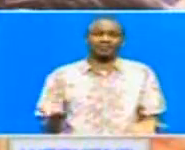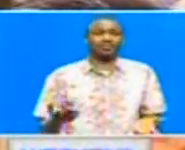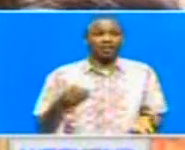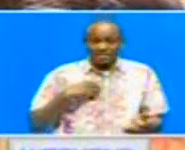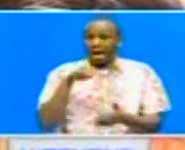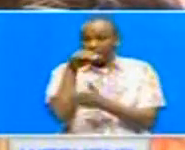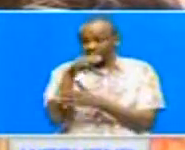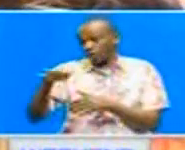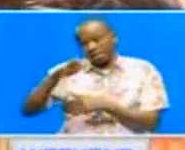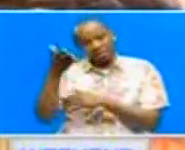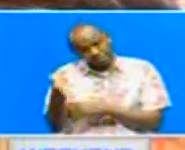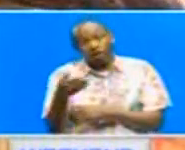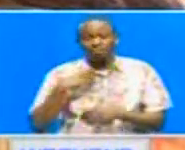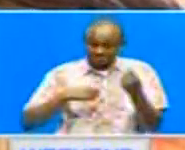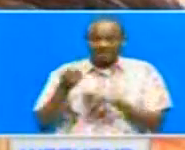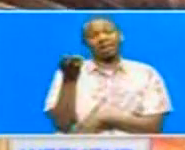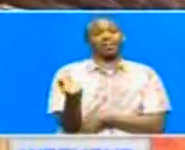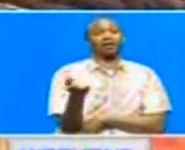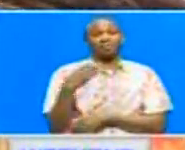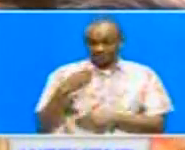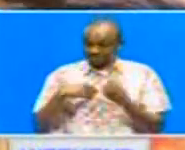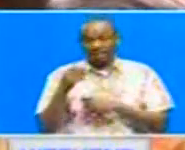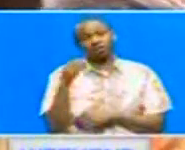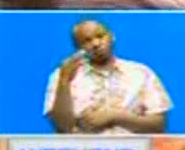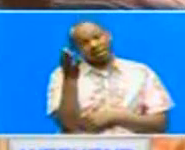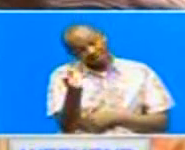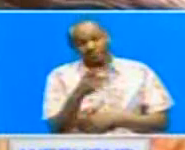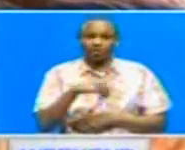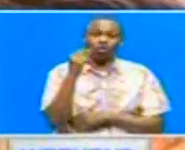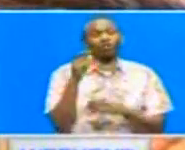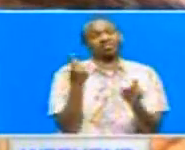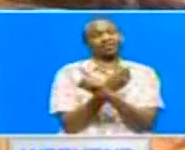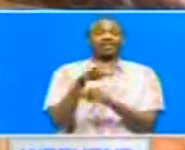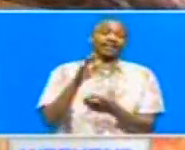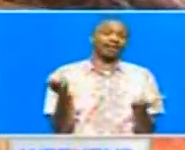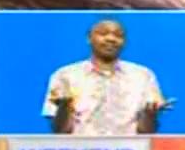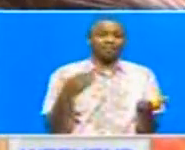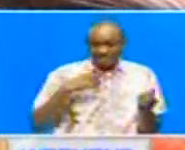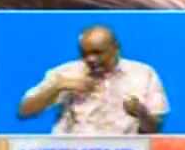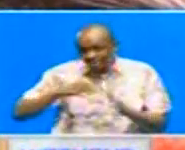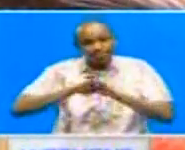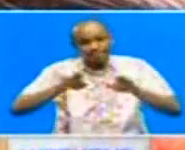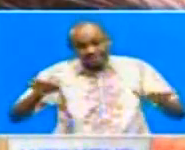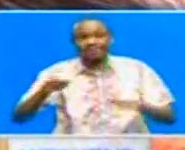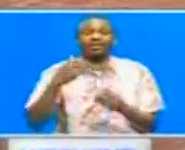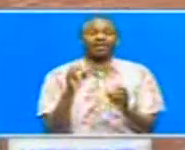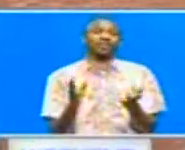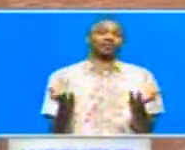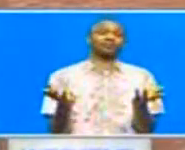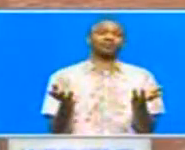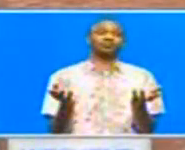tu pahali ni naoshea nini mboga zangu, naenda nje. Sababu sina pahali, imejaa